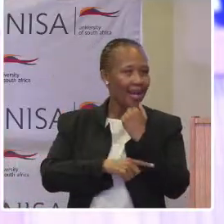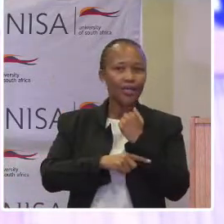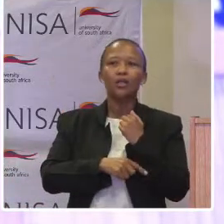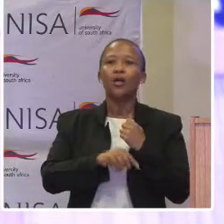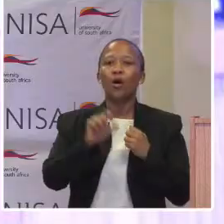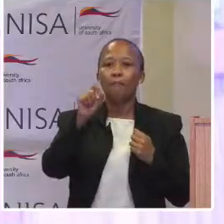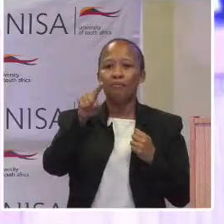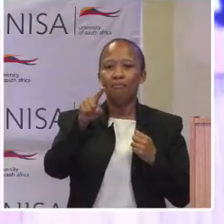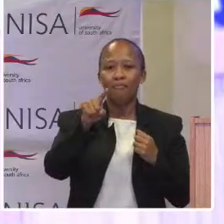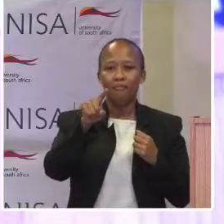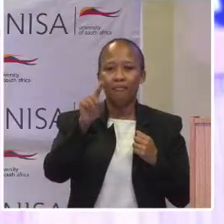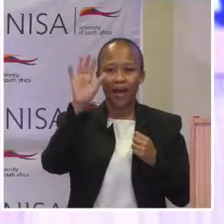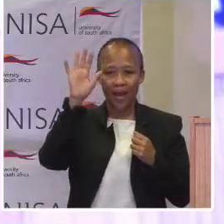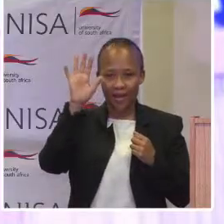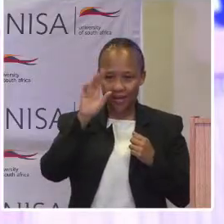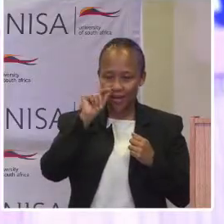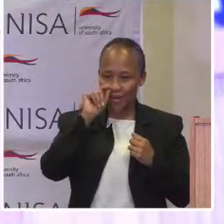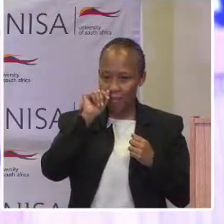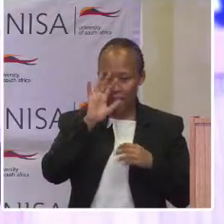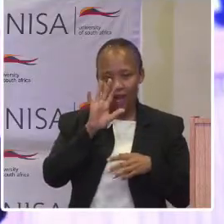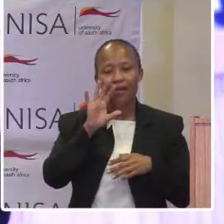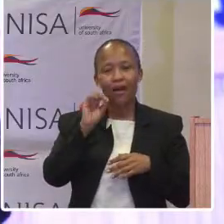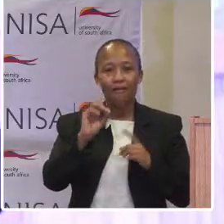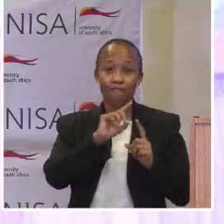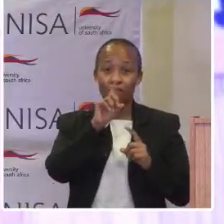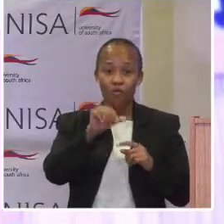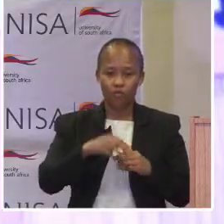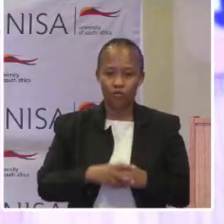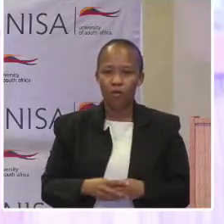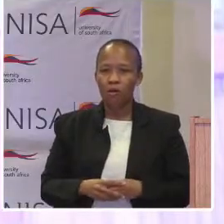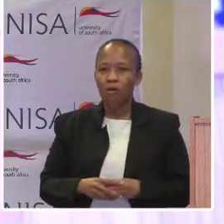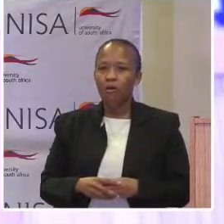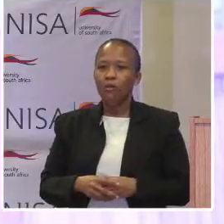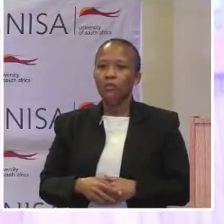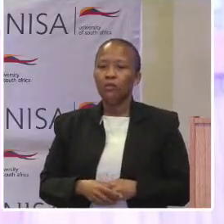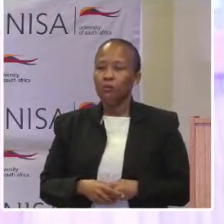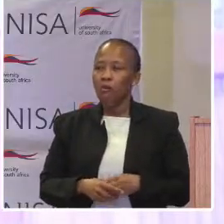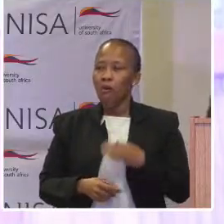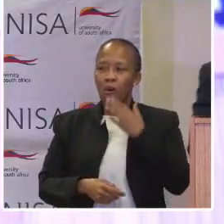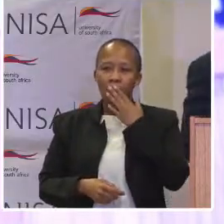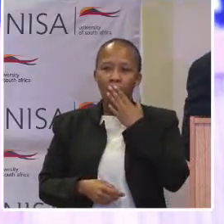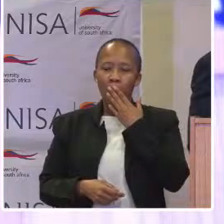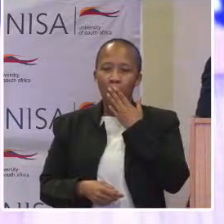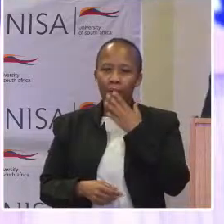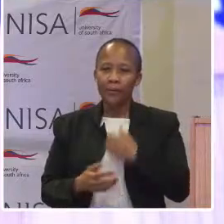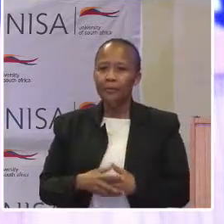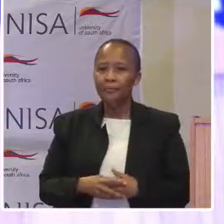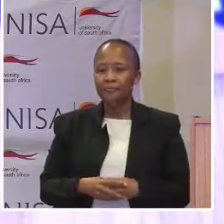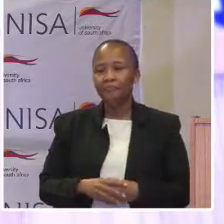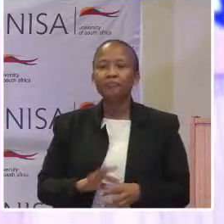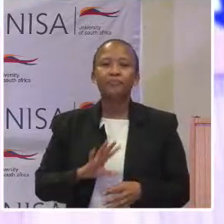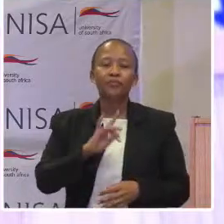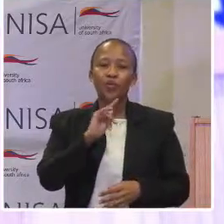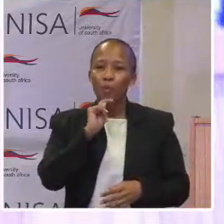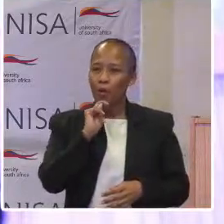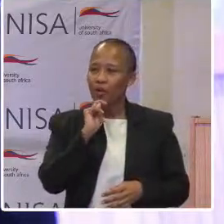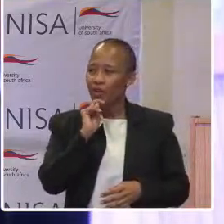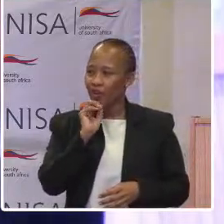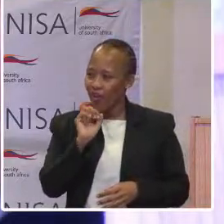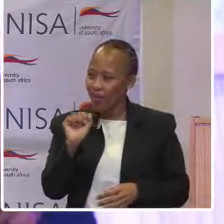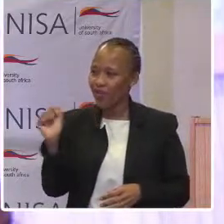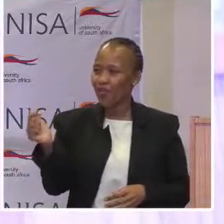Okay, there. The gentlemen are also coming through. Fantastic. In that order. A good morning to us all.